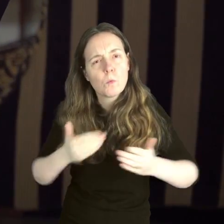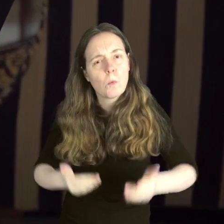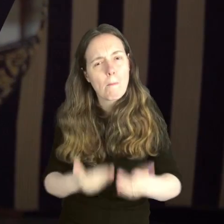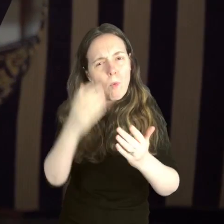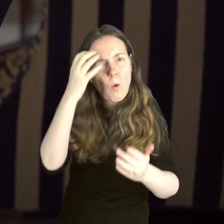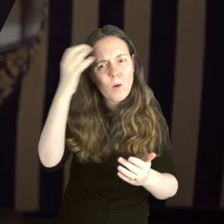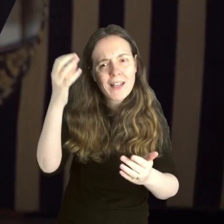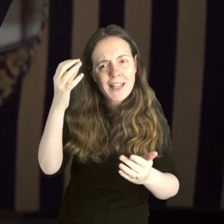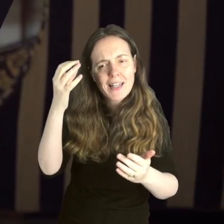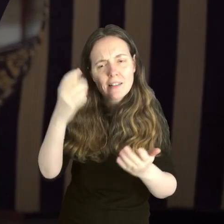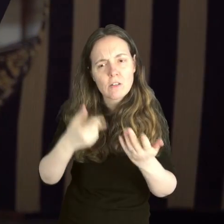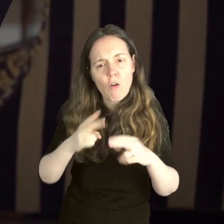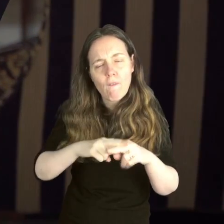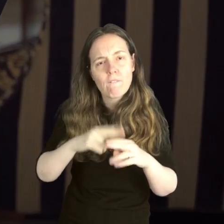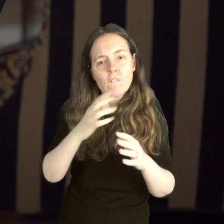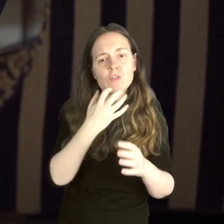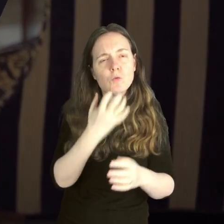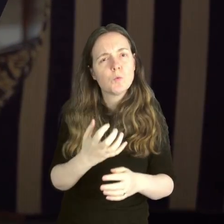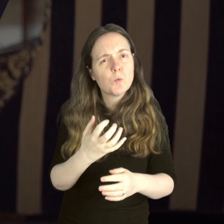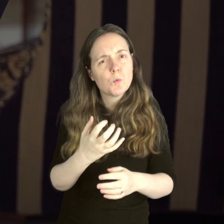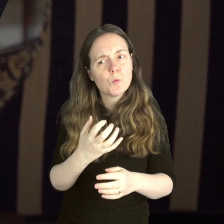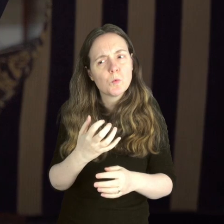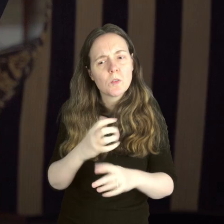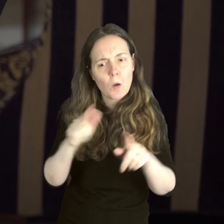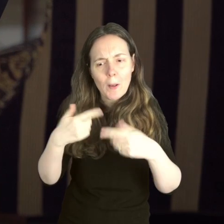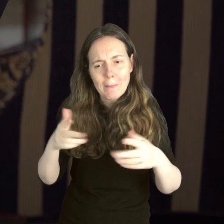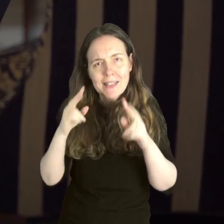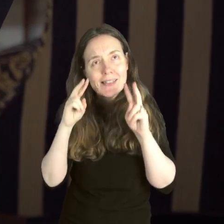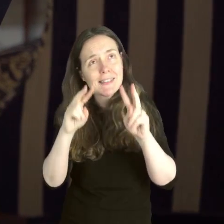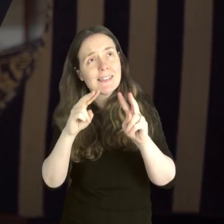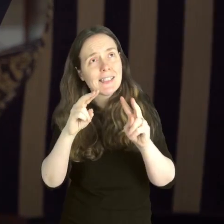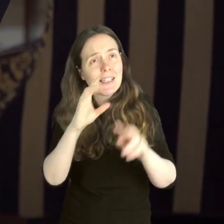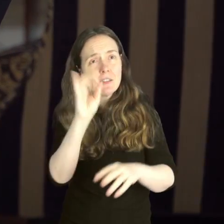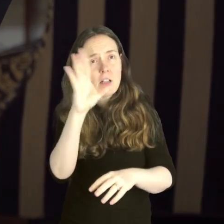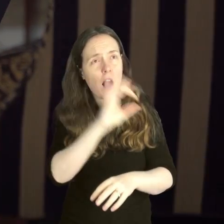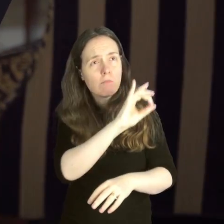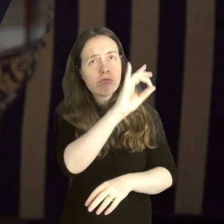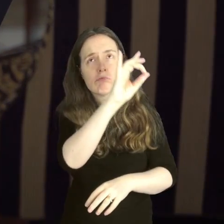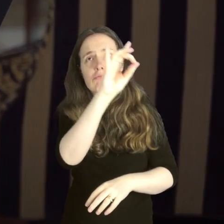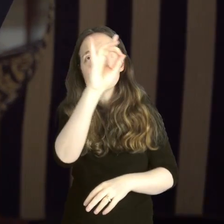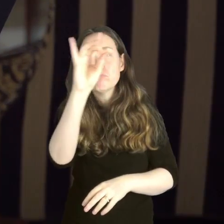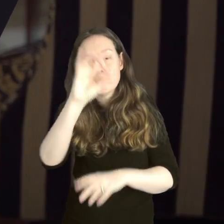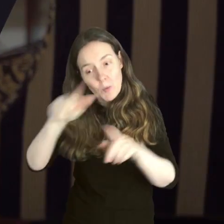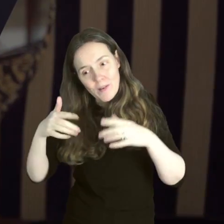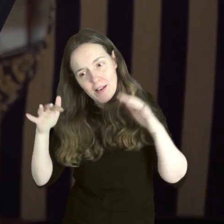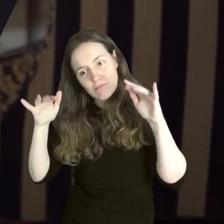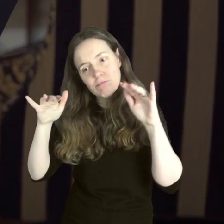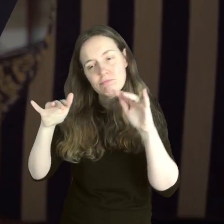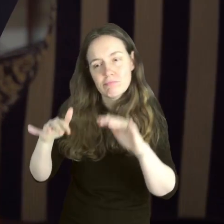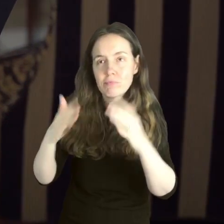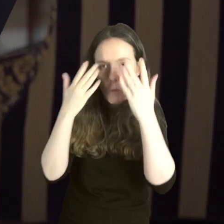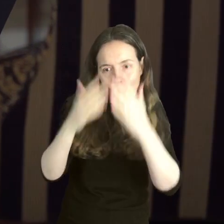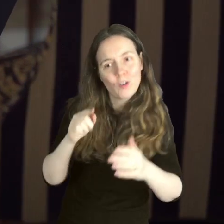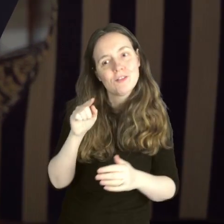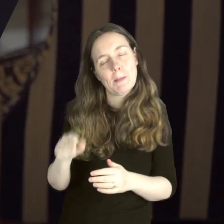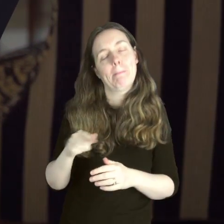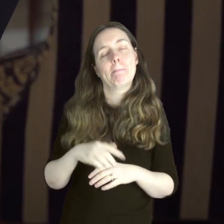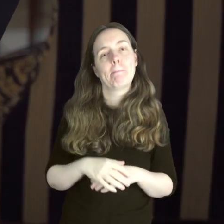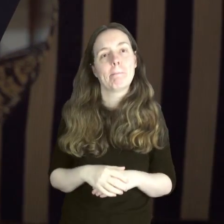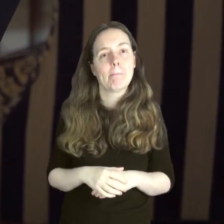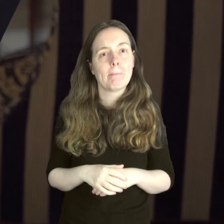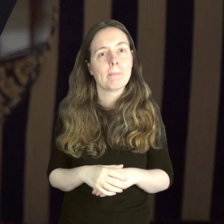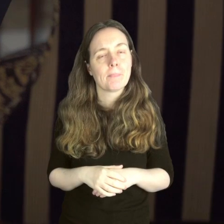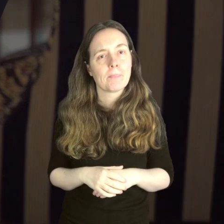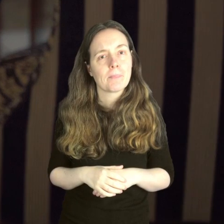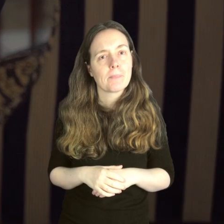king of the Jews? We saw his star as it rose, and we have come to worship him."